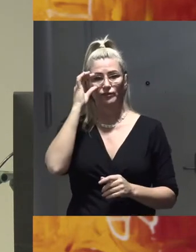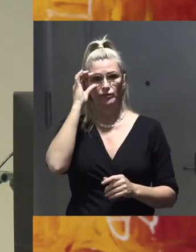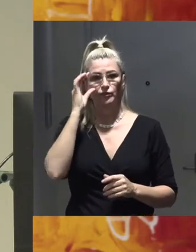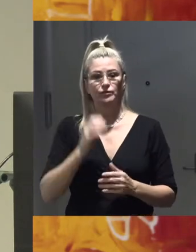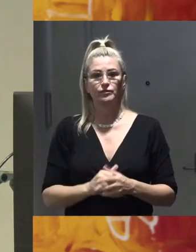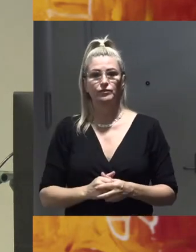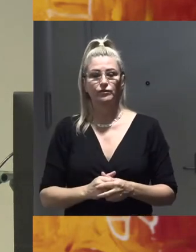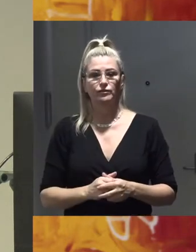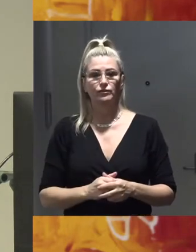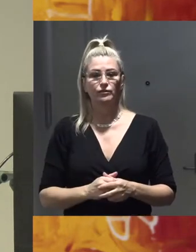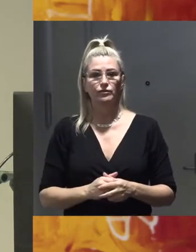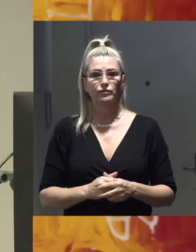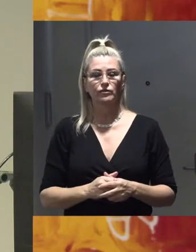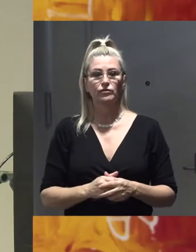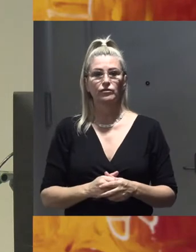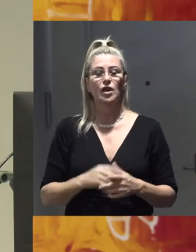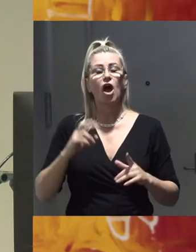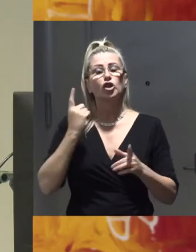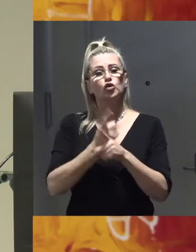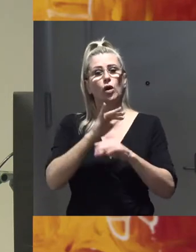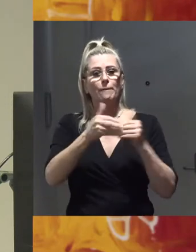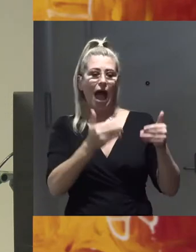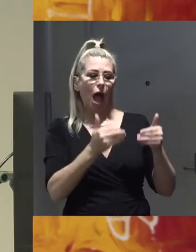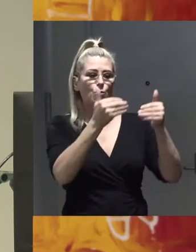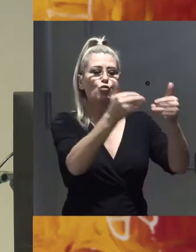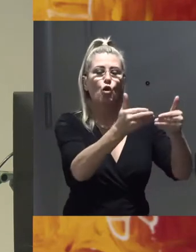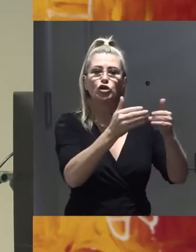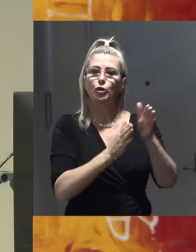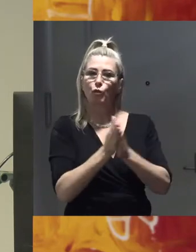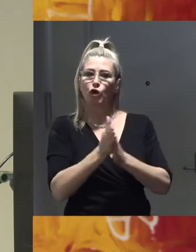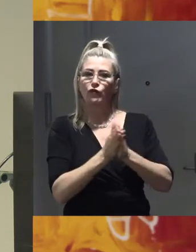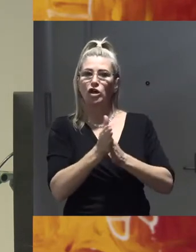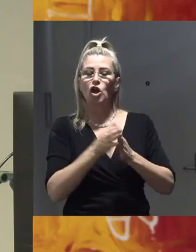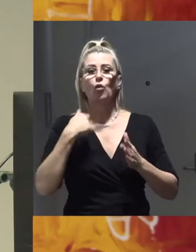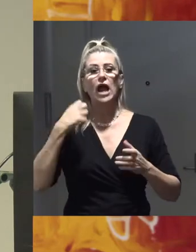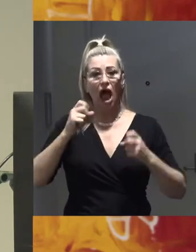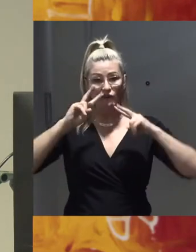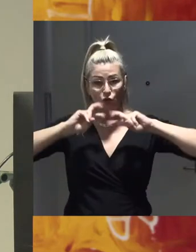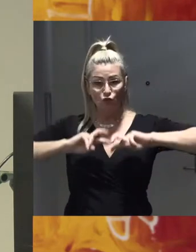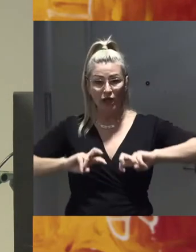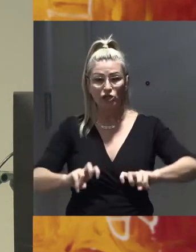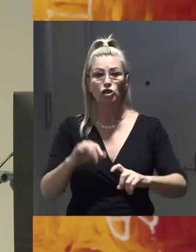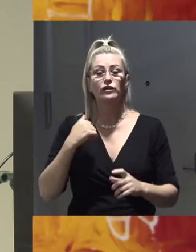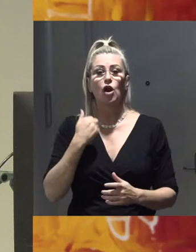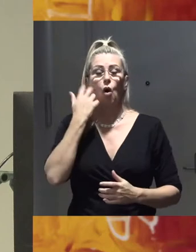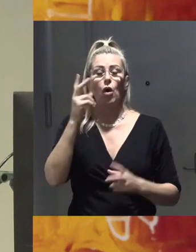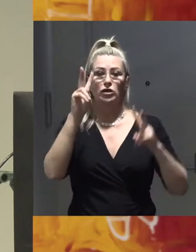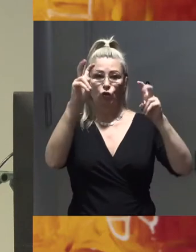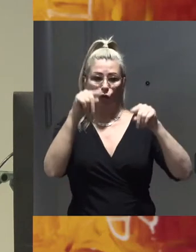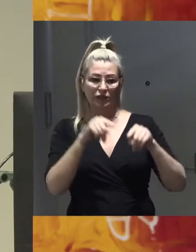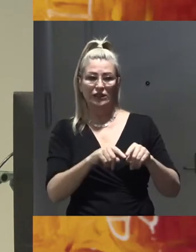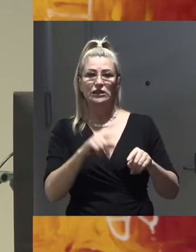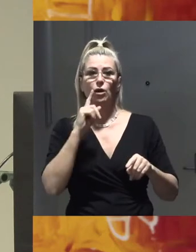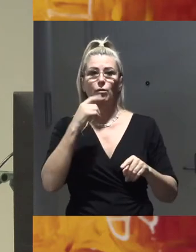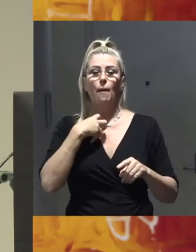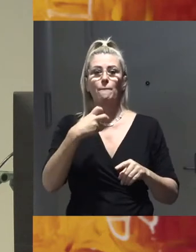In terms of approach motivation, seminal research consistently characterised it by increased